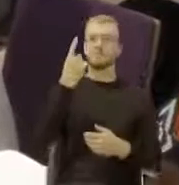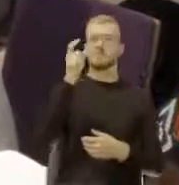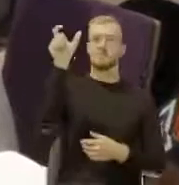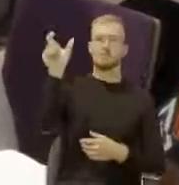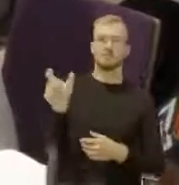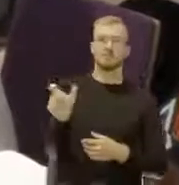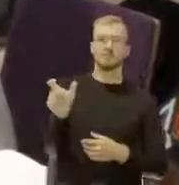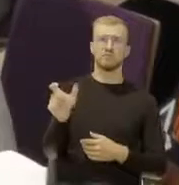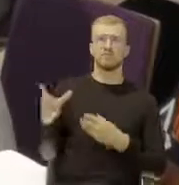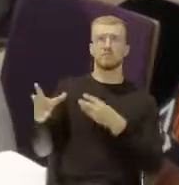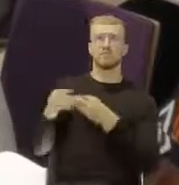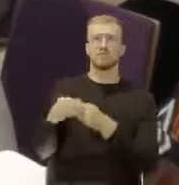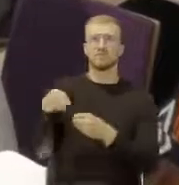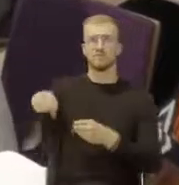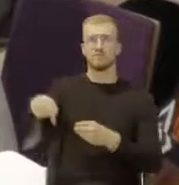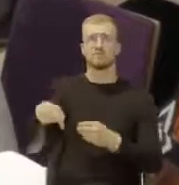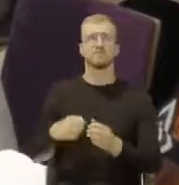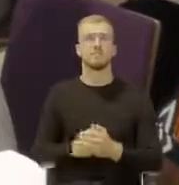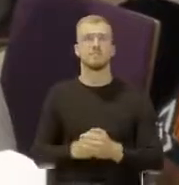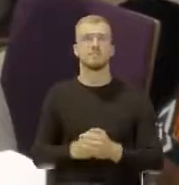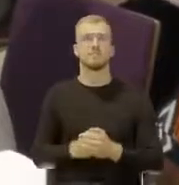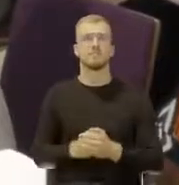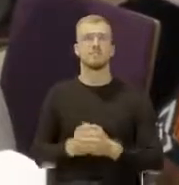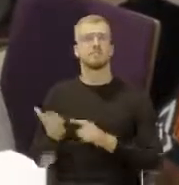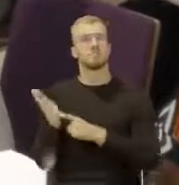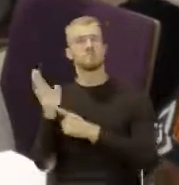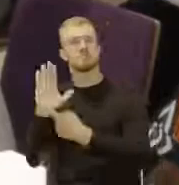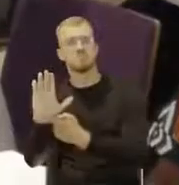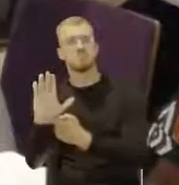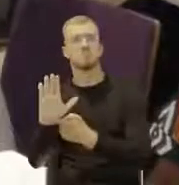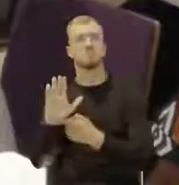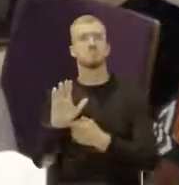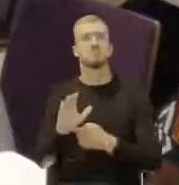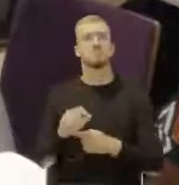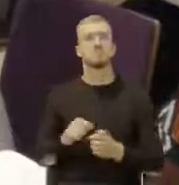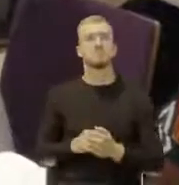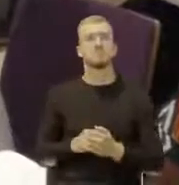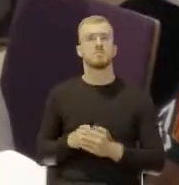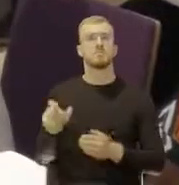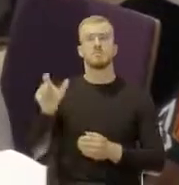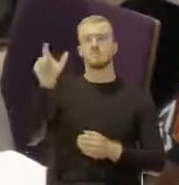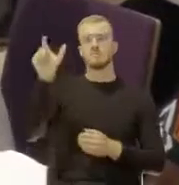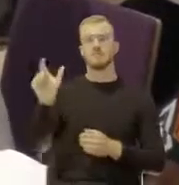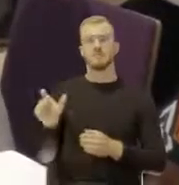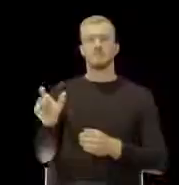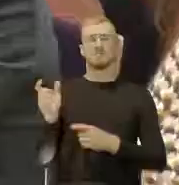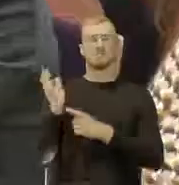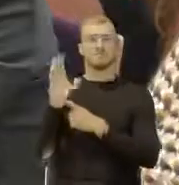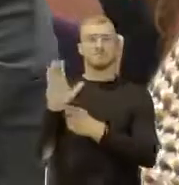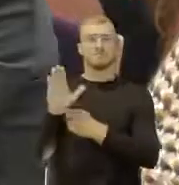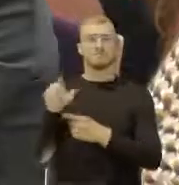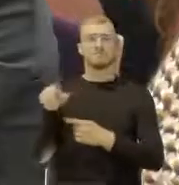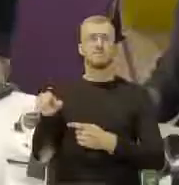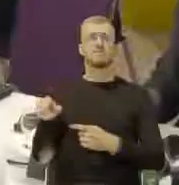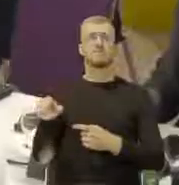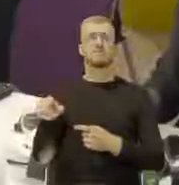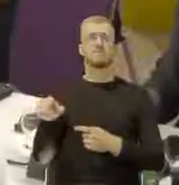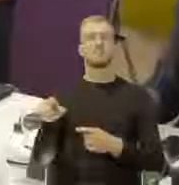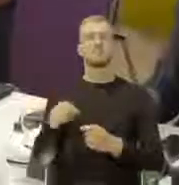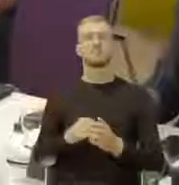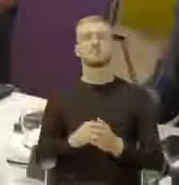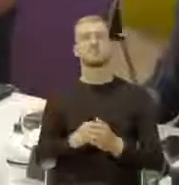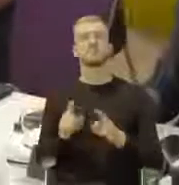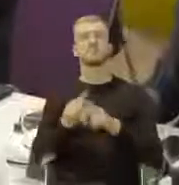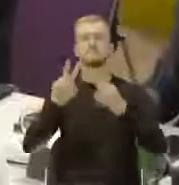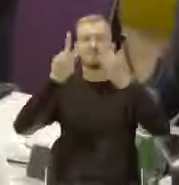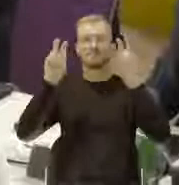the International Union of Public Transport, Mohamed Mezgani. Thank you, Mohamed, for being with us today. Thank you. Thank you very much, Emilia,